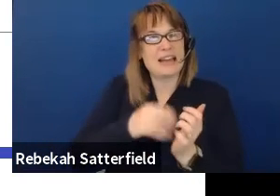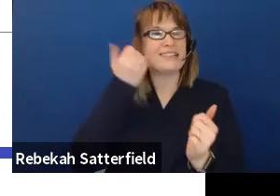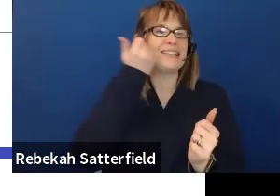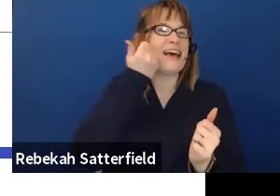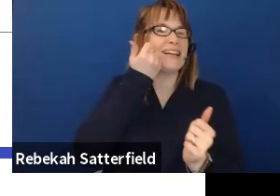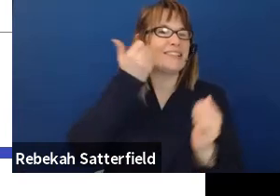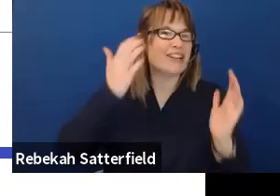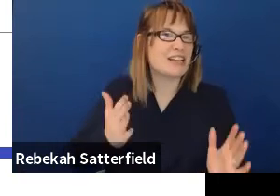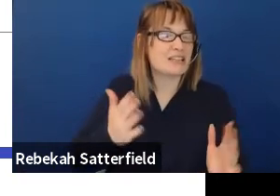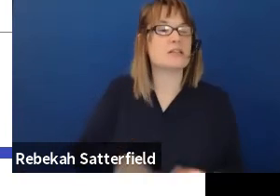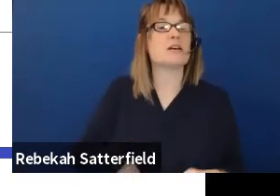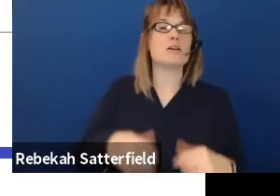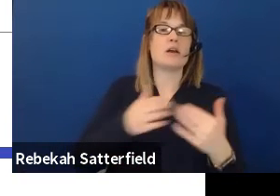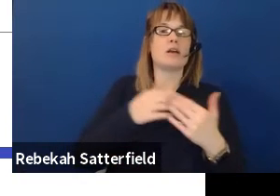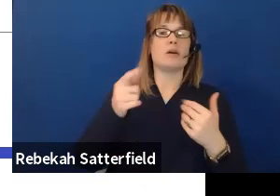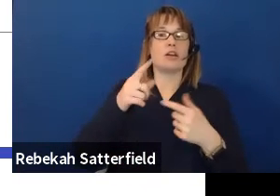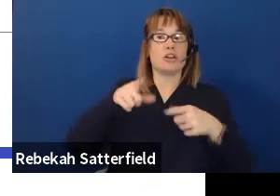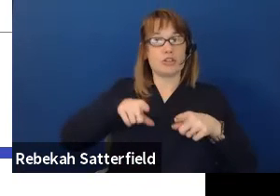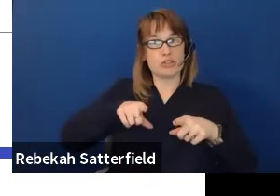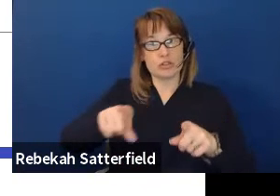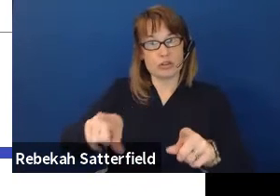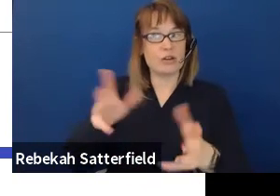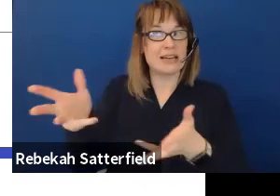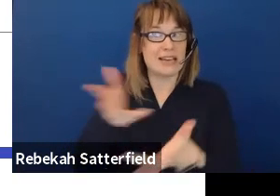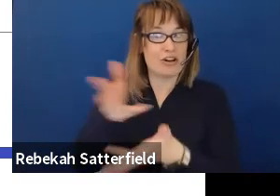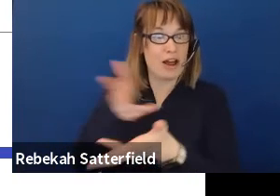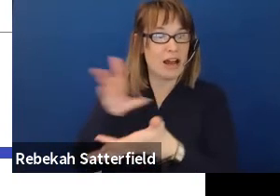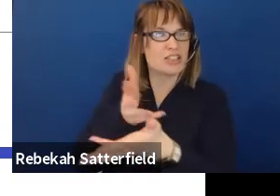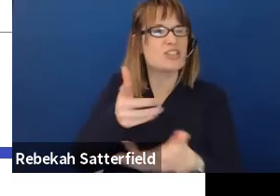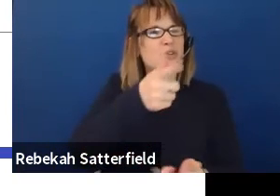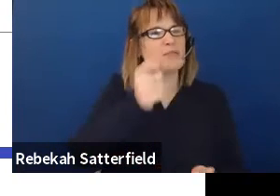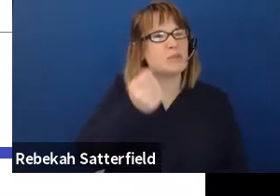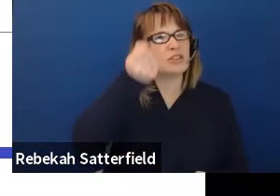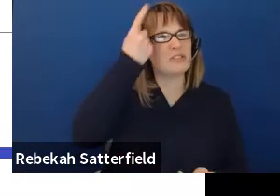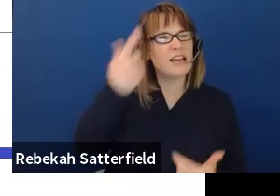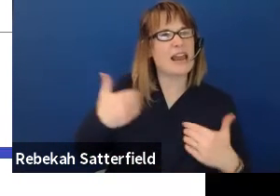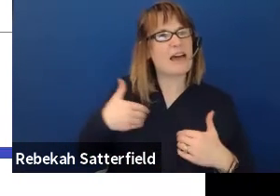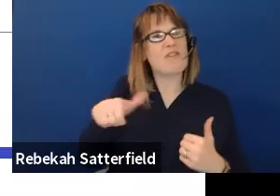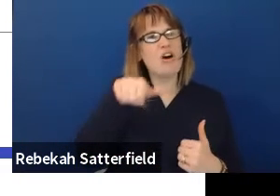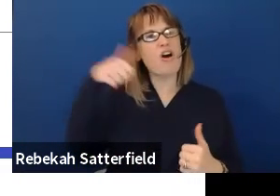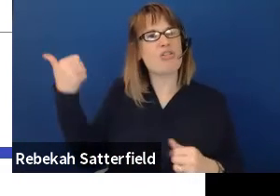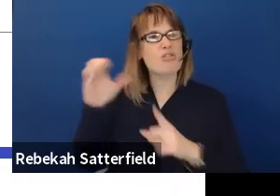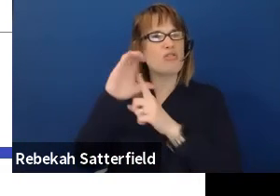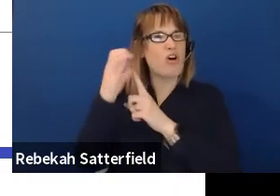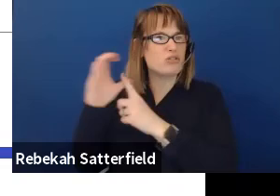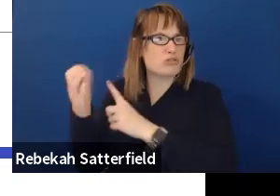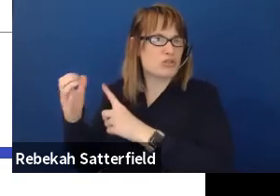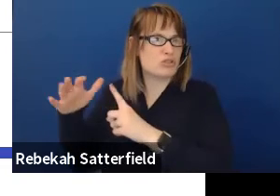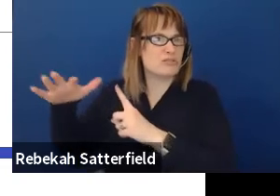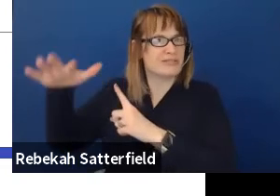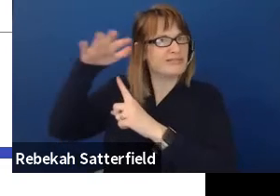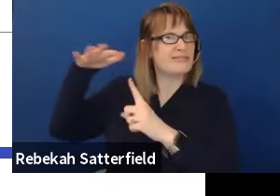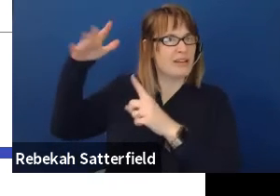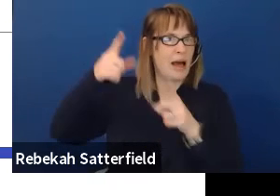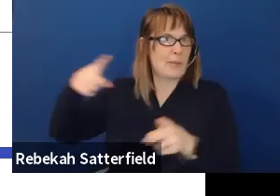During these interactions, there could be other cultural nuances present as well. Understanding